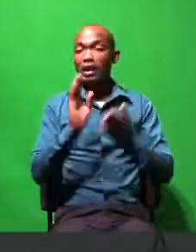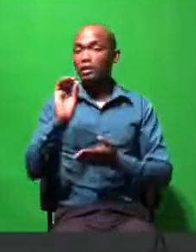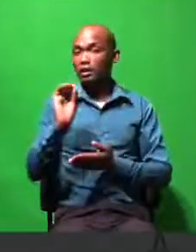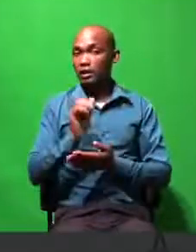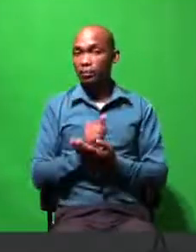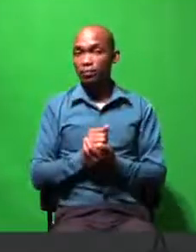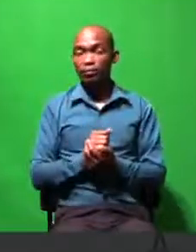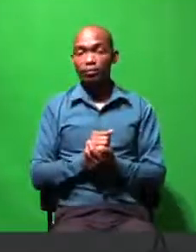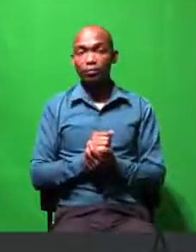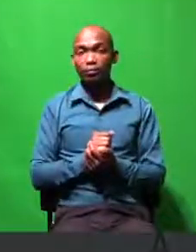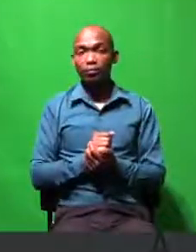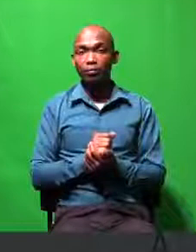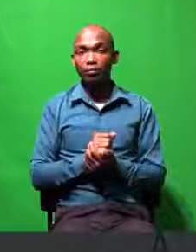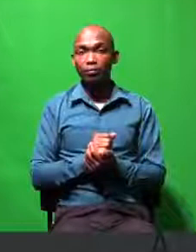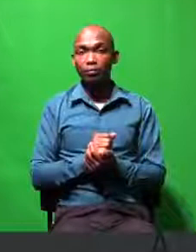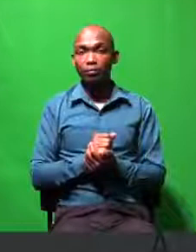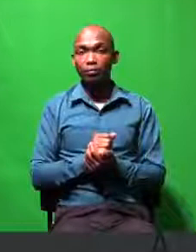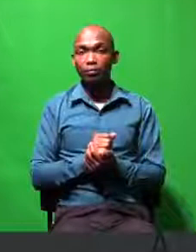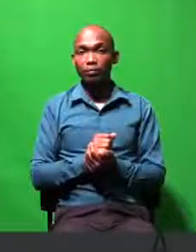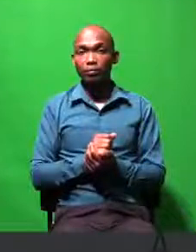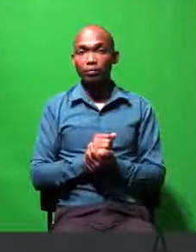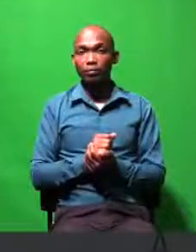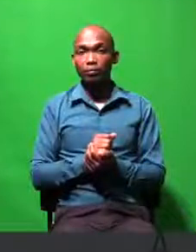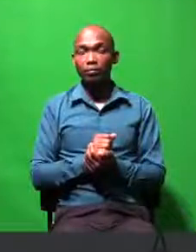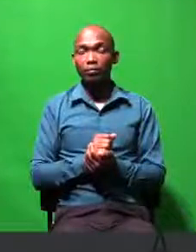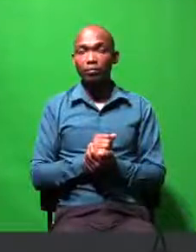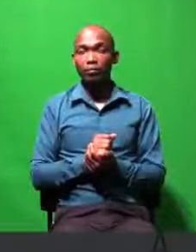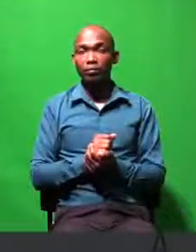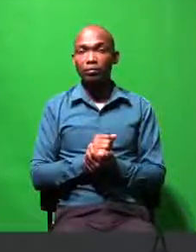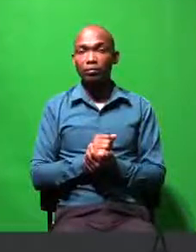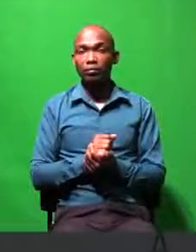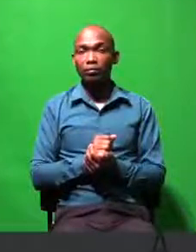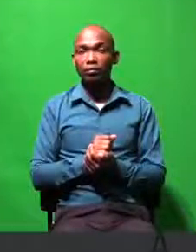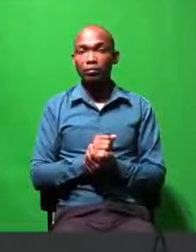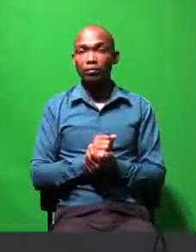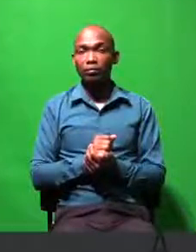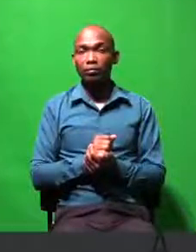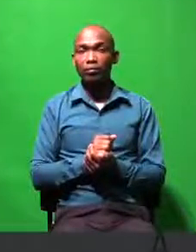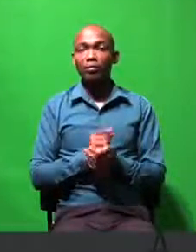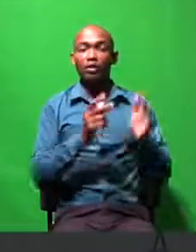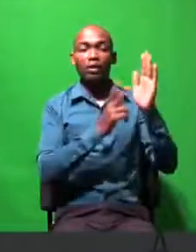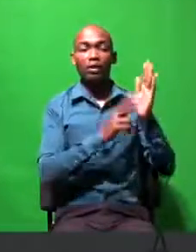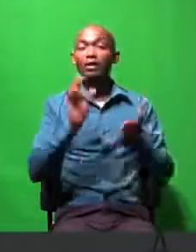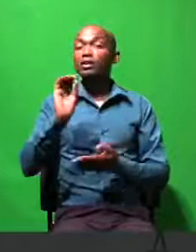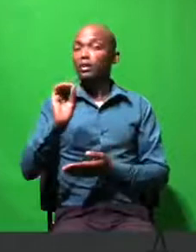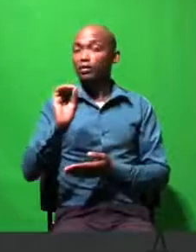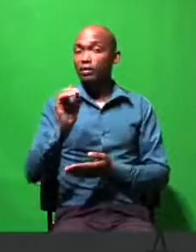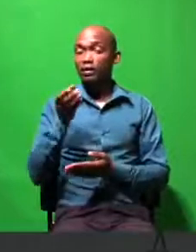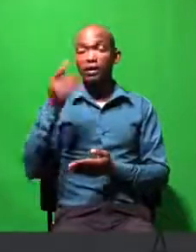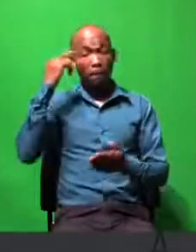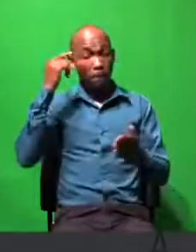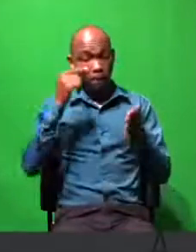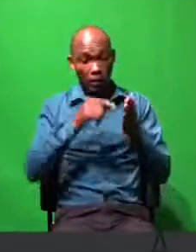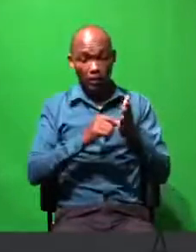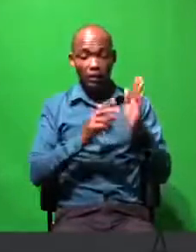20, 30, 50, 60, 70, yes. So it